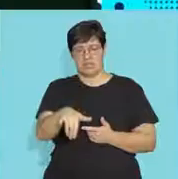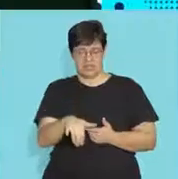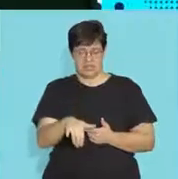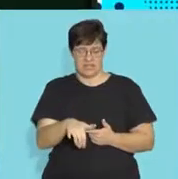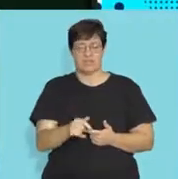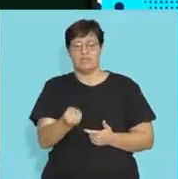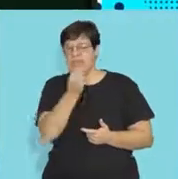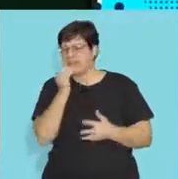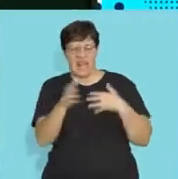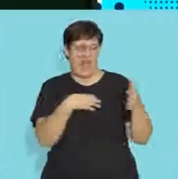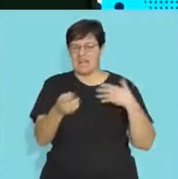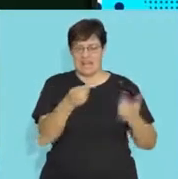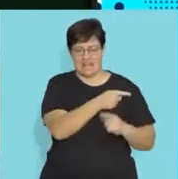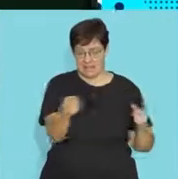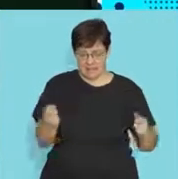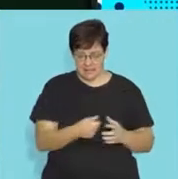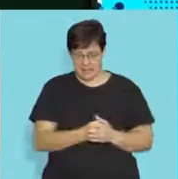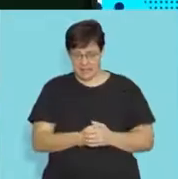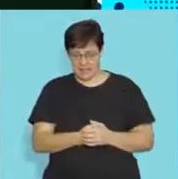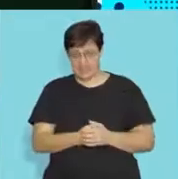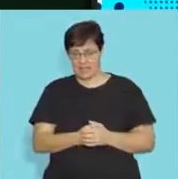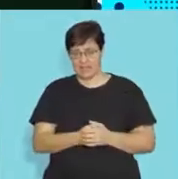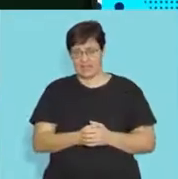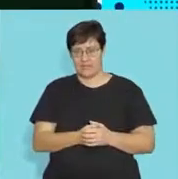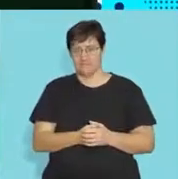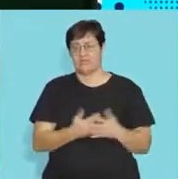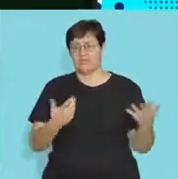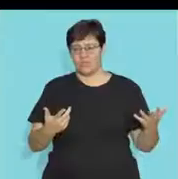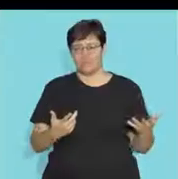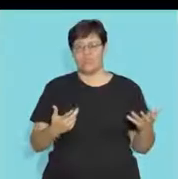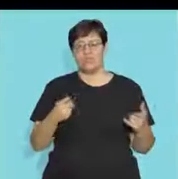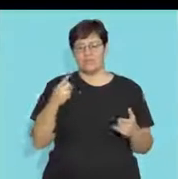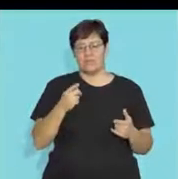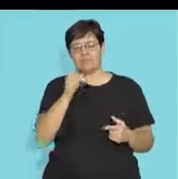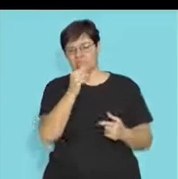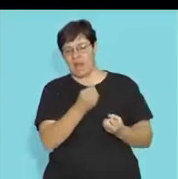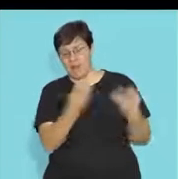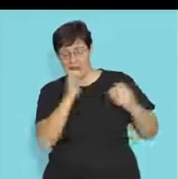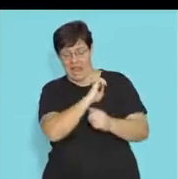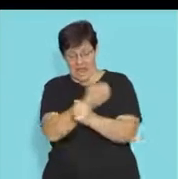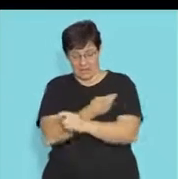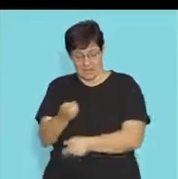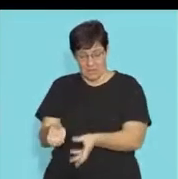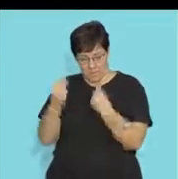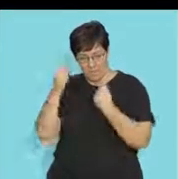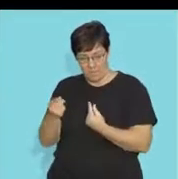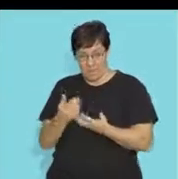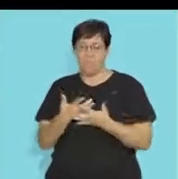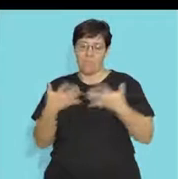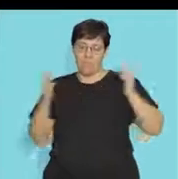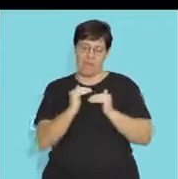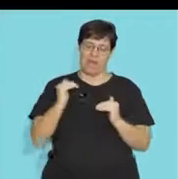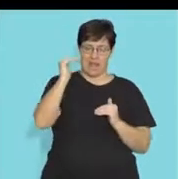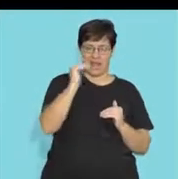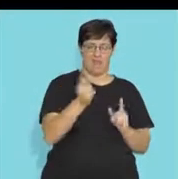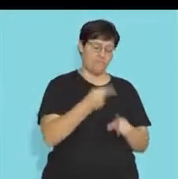tertiary consumer, and these feed off other predators and other herbivores. So then you'll find that the amount of energy that they get